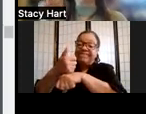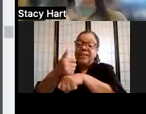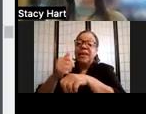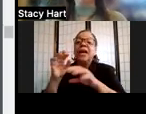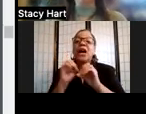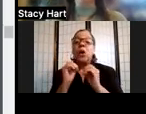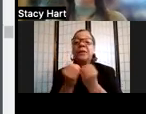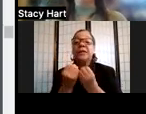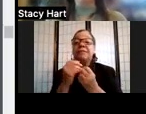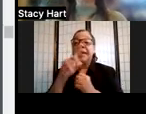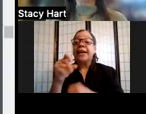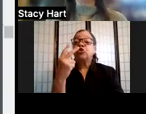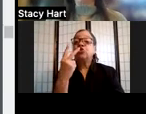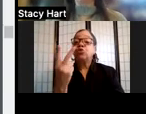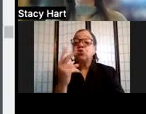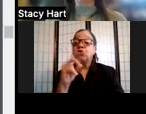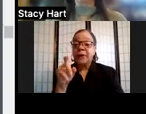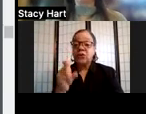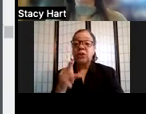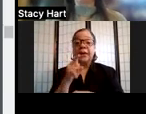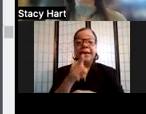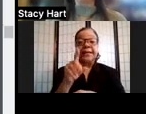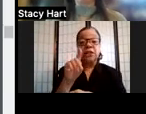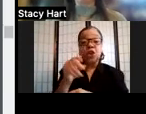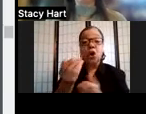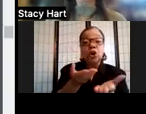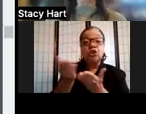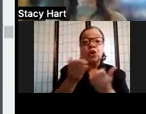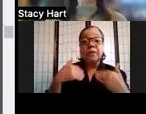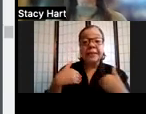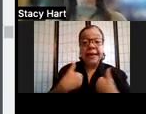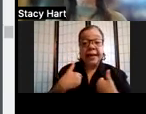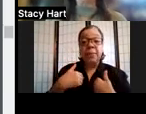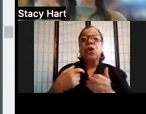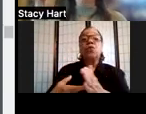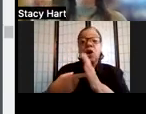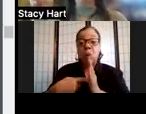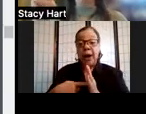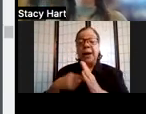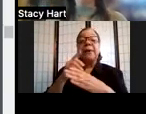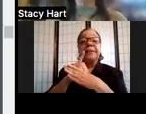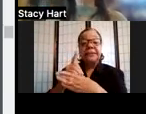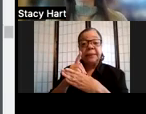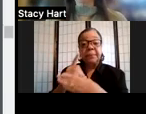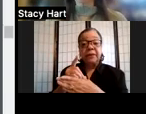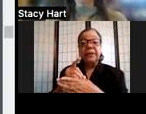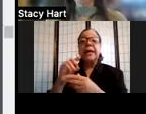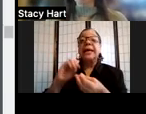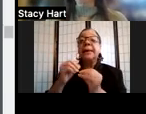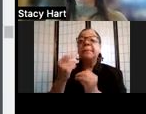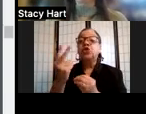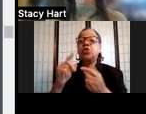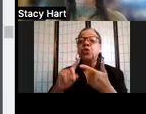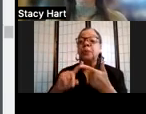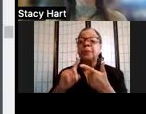ask two questions. Is the dog a service animal required because of a disability? And two,